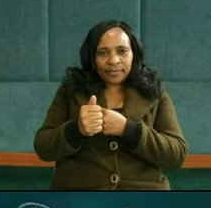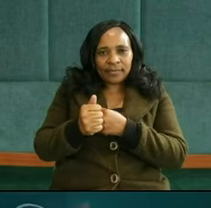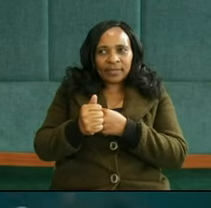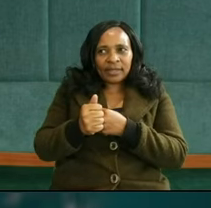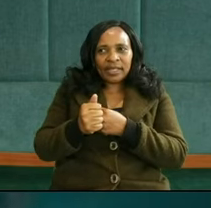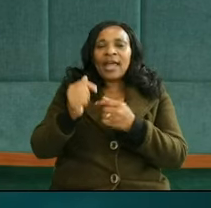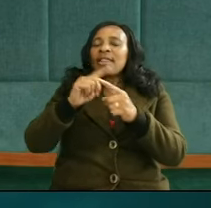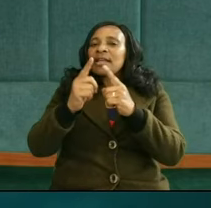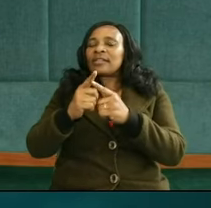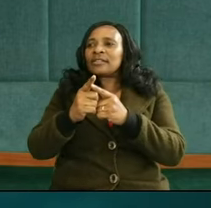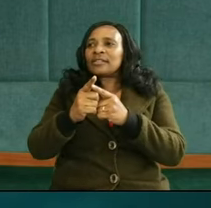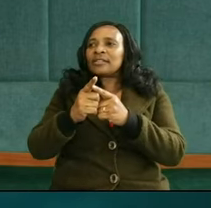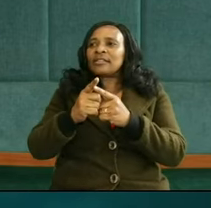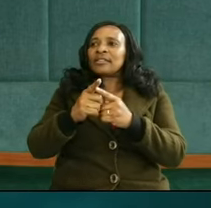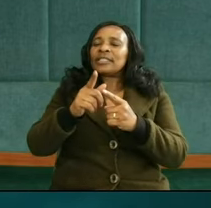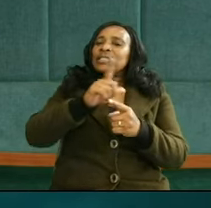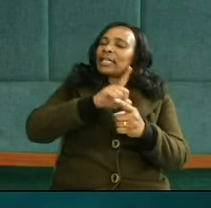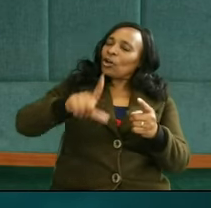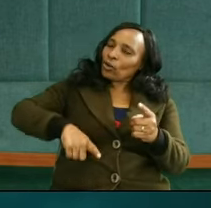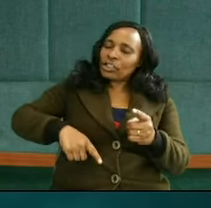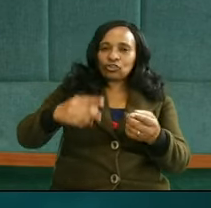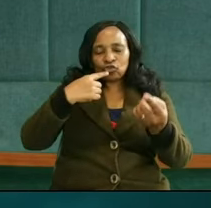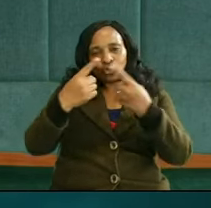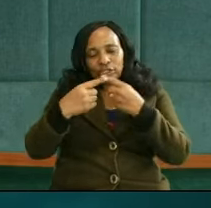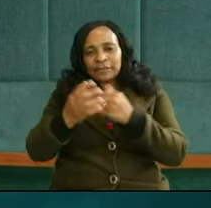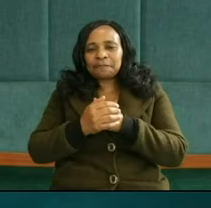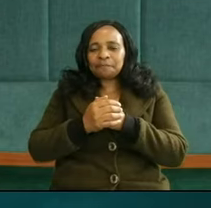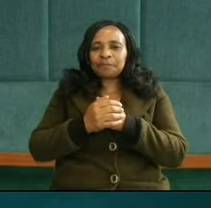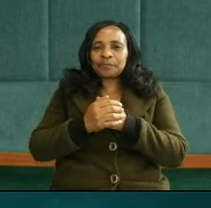The Lord will have us know that